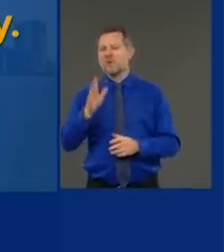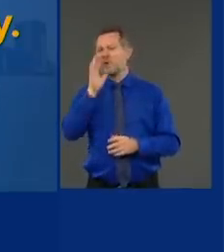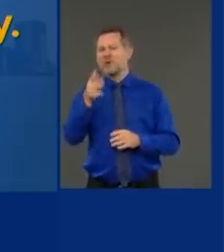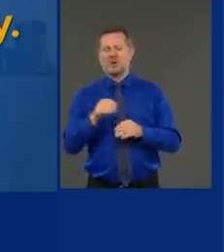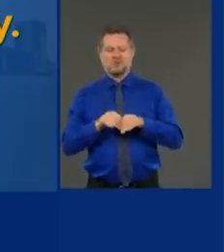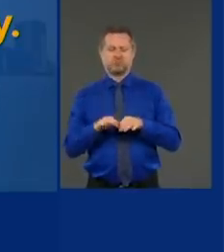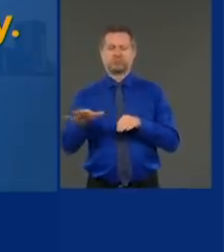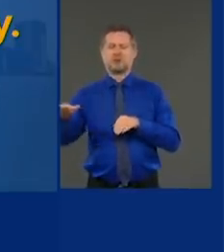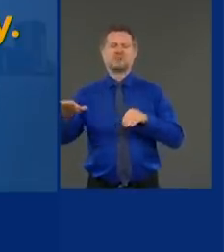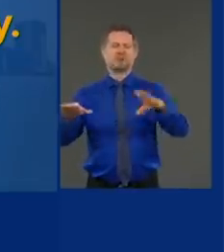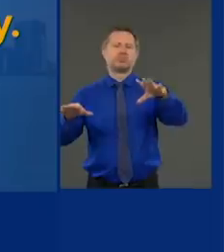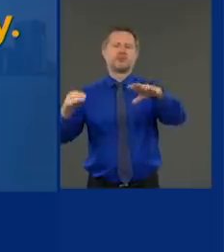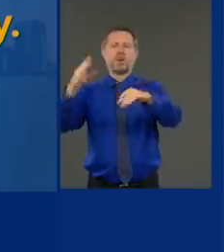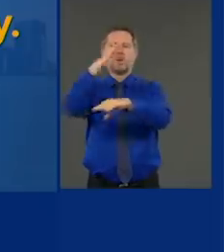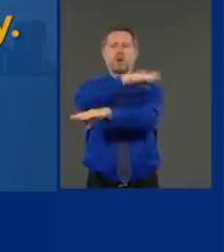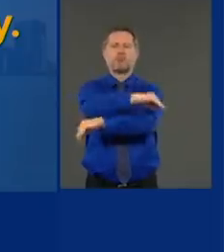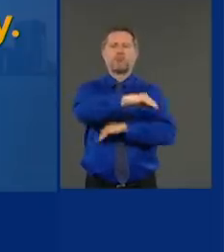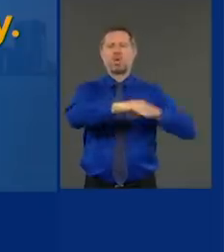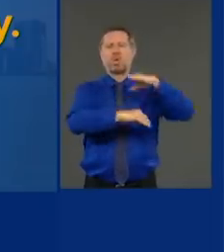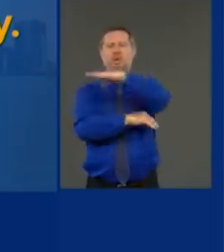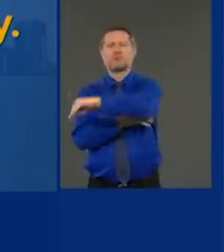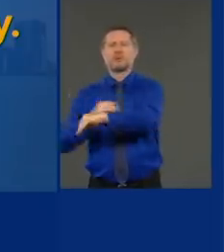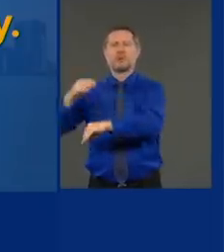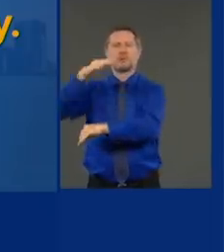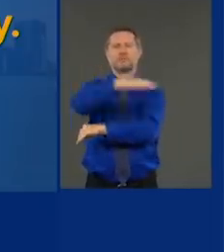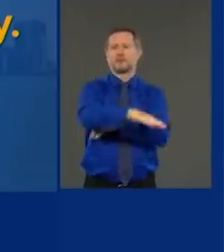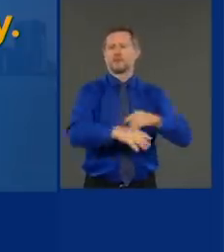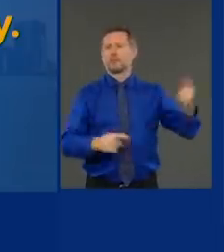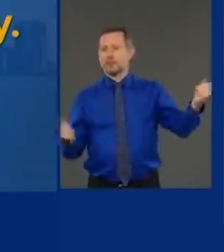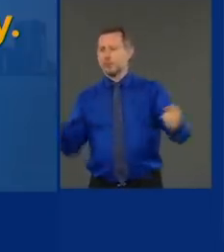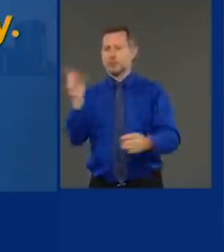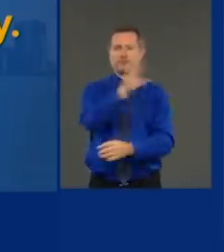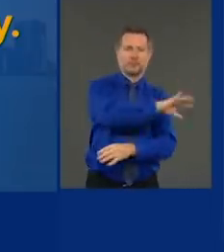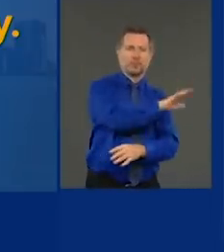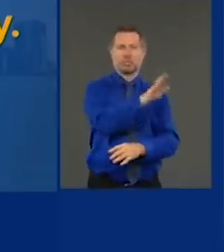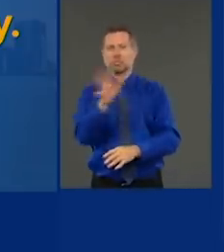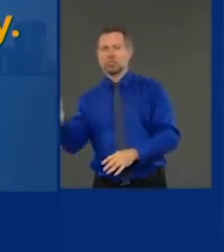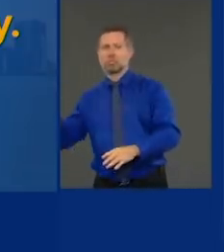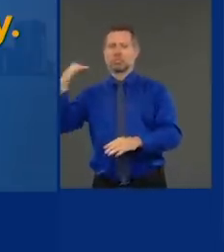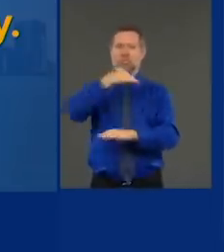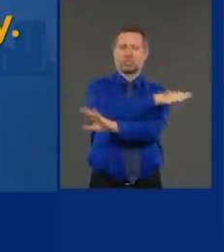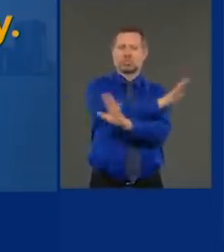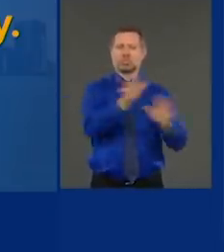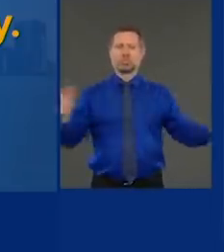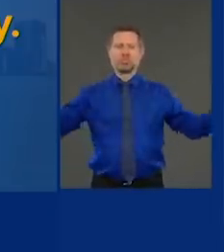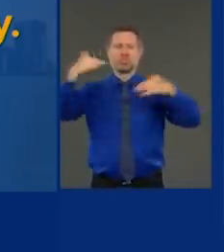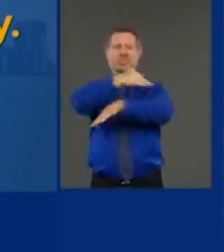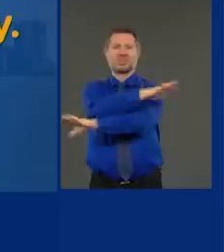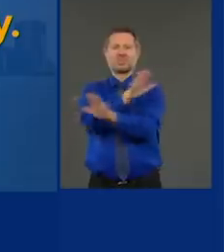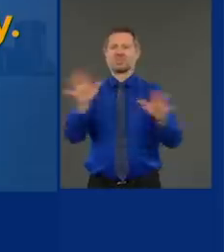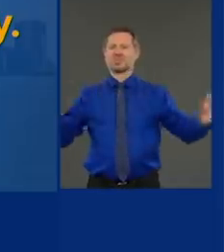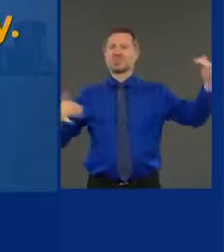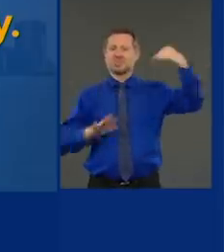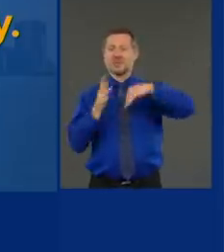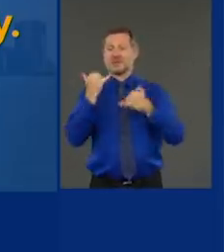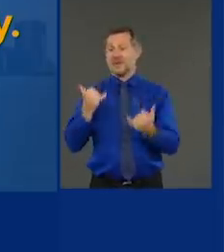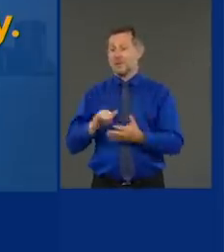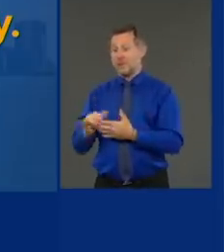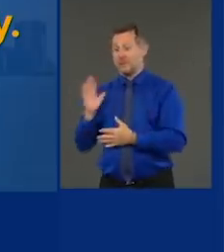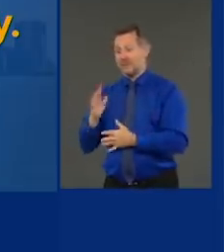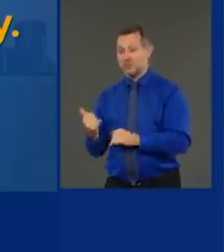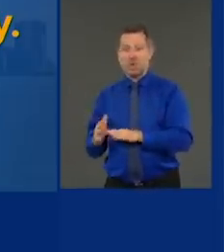the country. It will just bounce back and forth. You see how it's bouncing now? It's ricocheting.